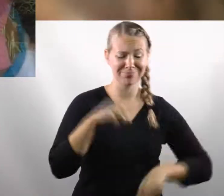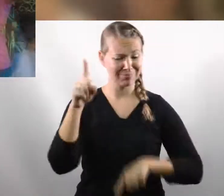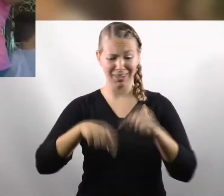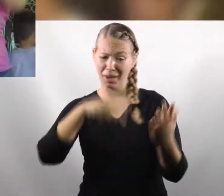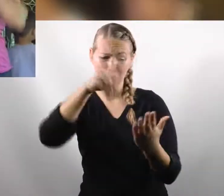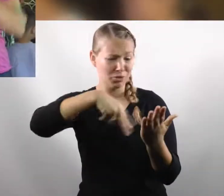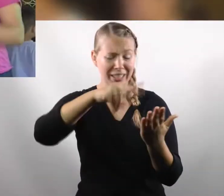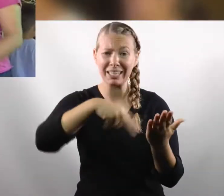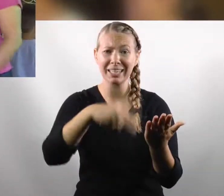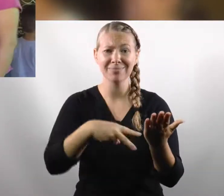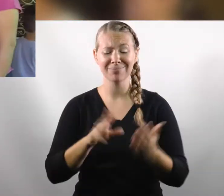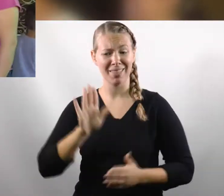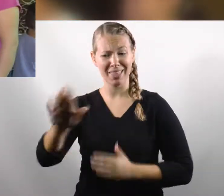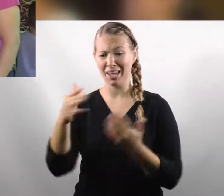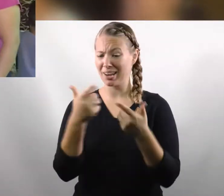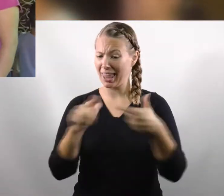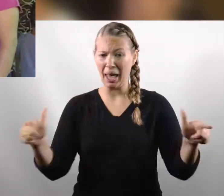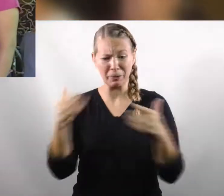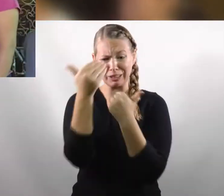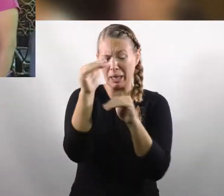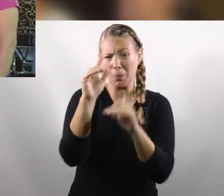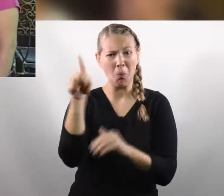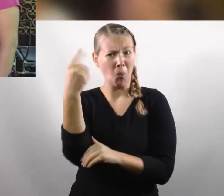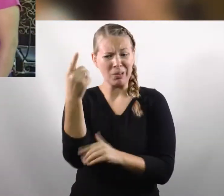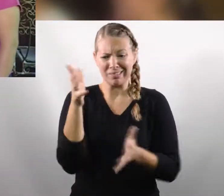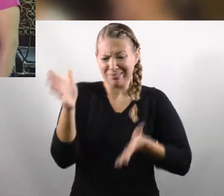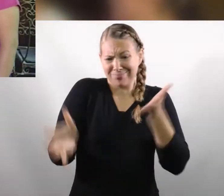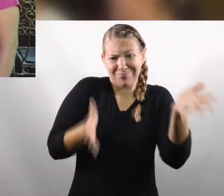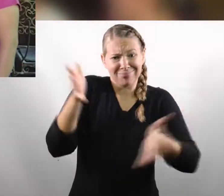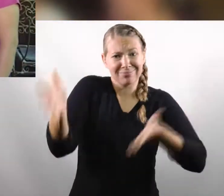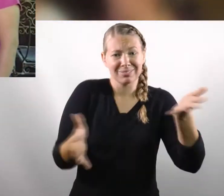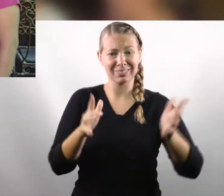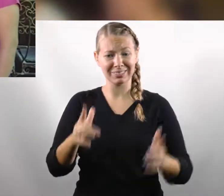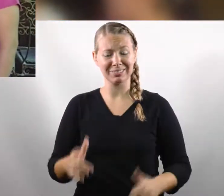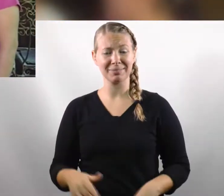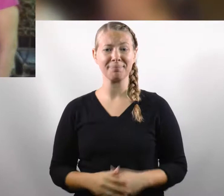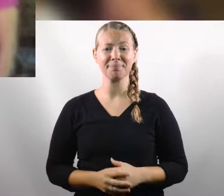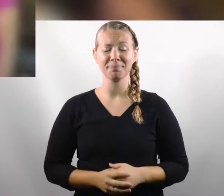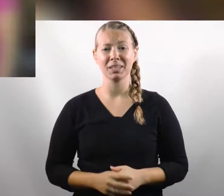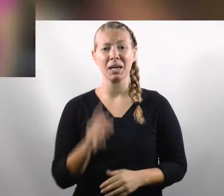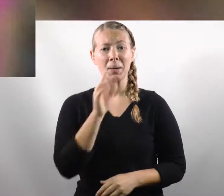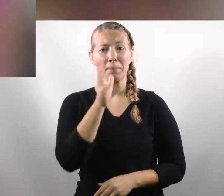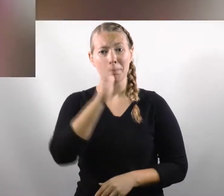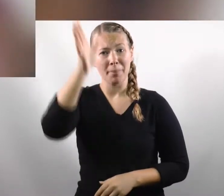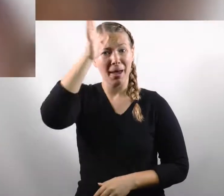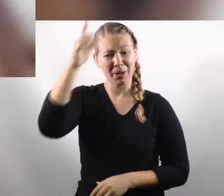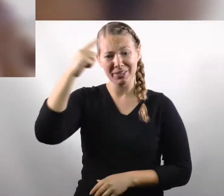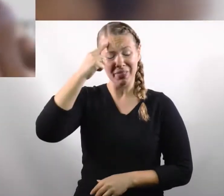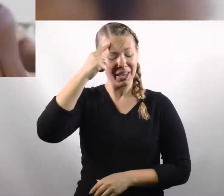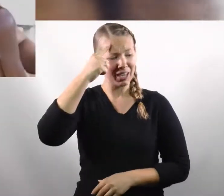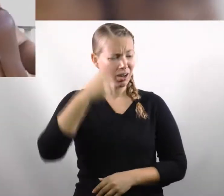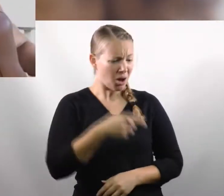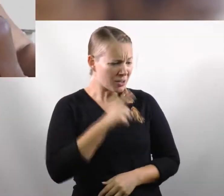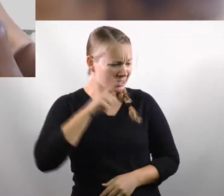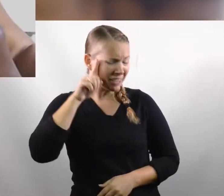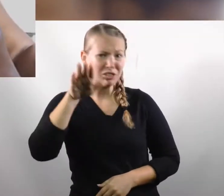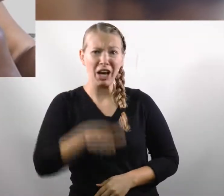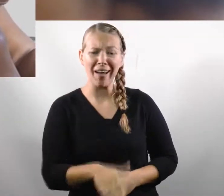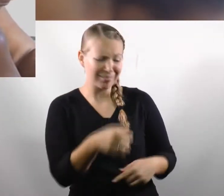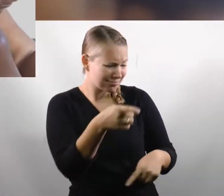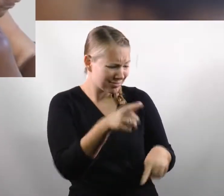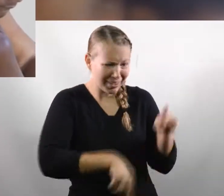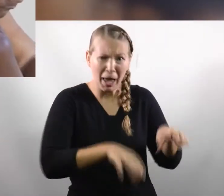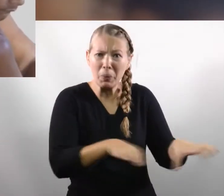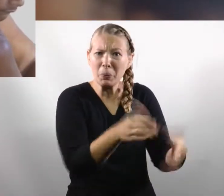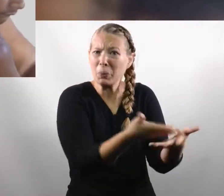read and have no language beyond invented gestures to survive at home. Parents believe their deaf child is incapable of becoming